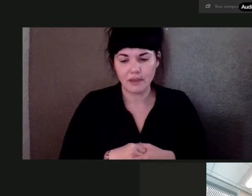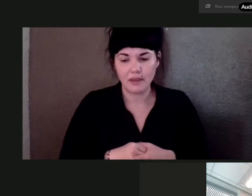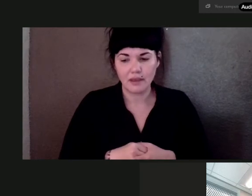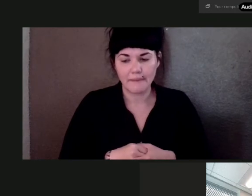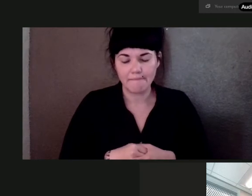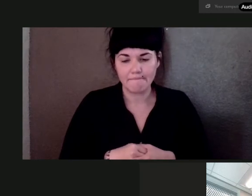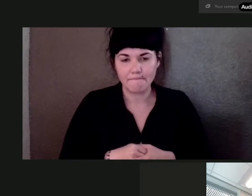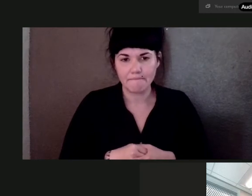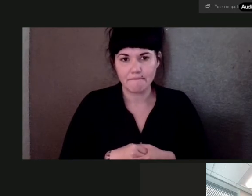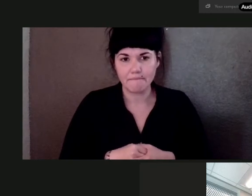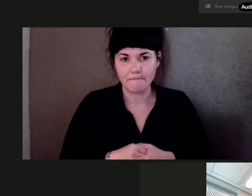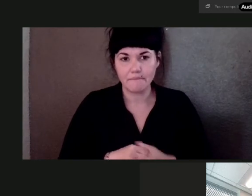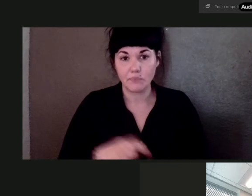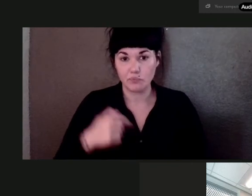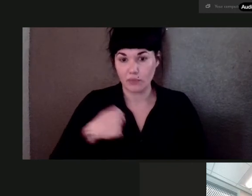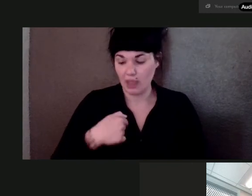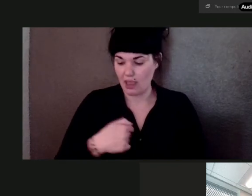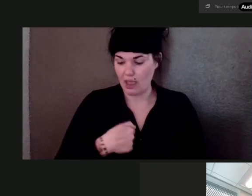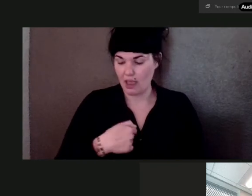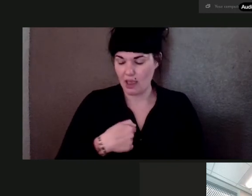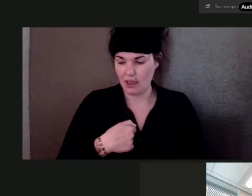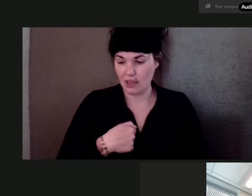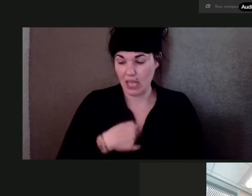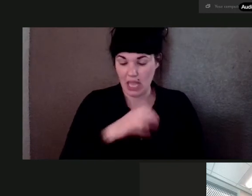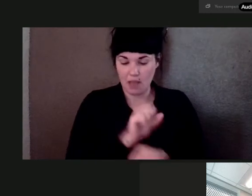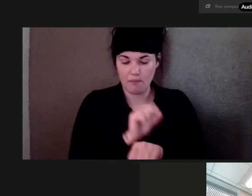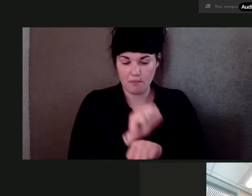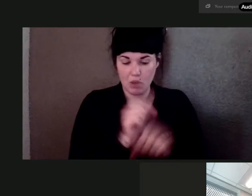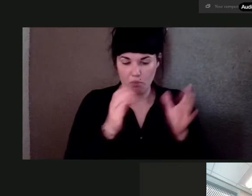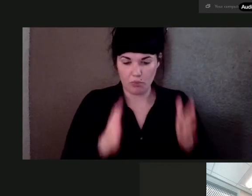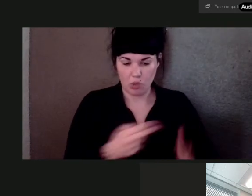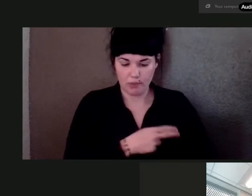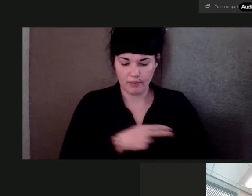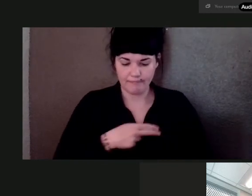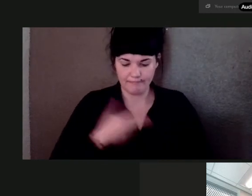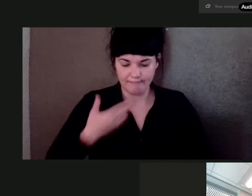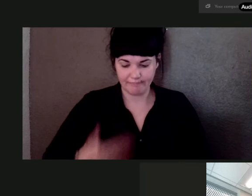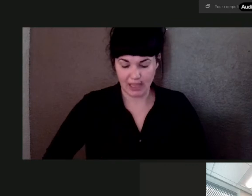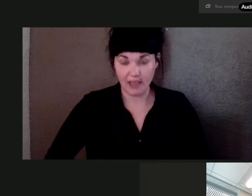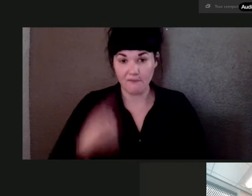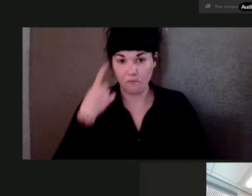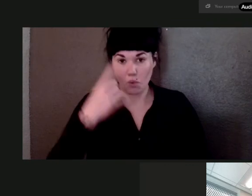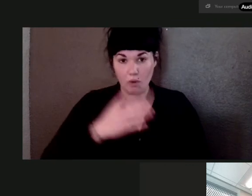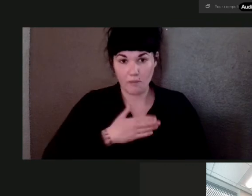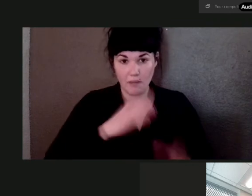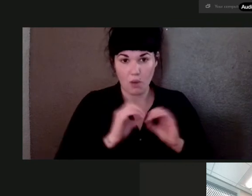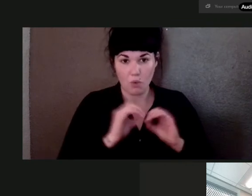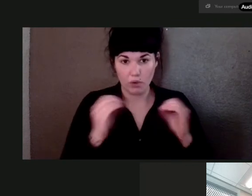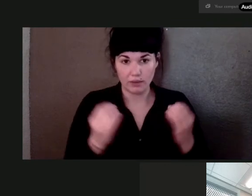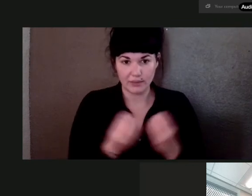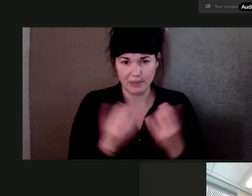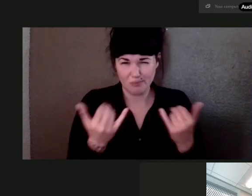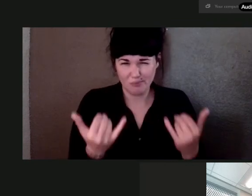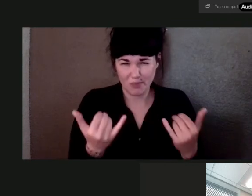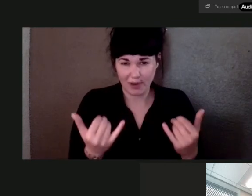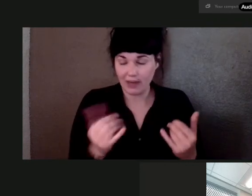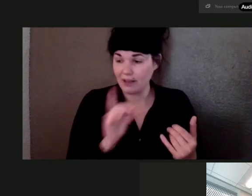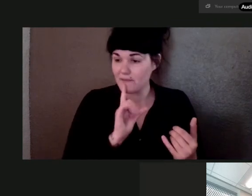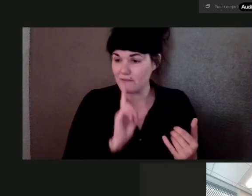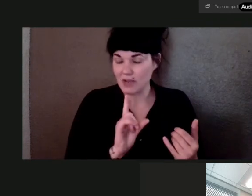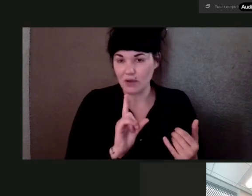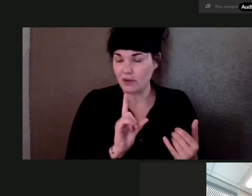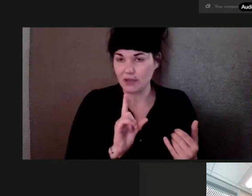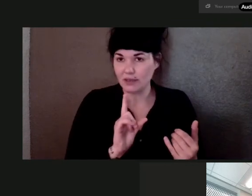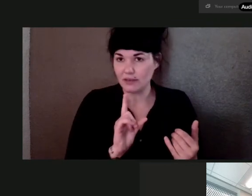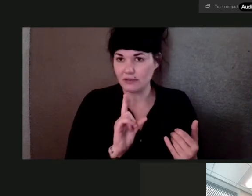I am an employee of my organization. This is a really interesting time to re-engage and figure out